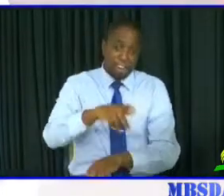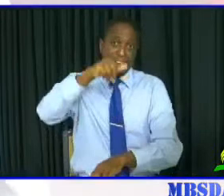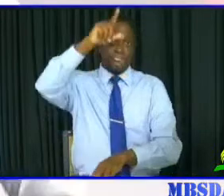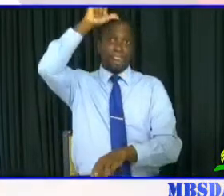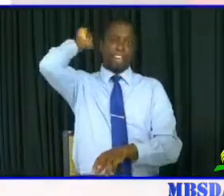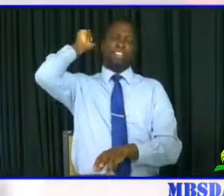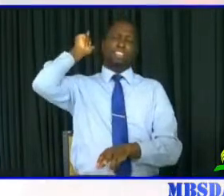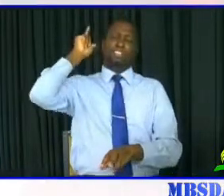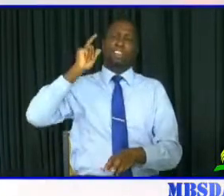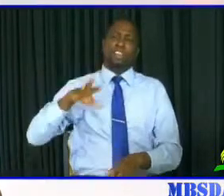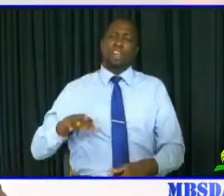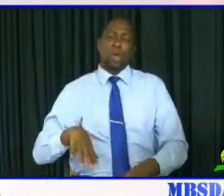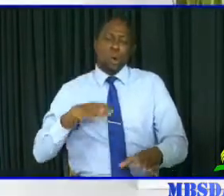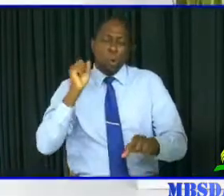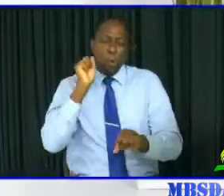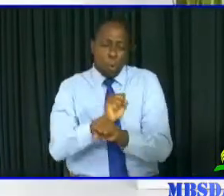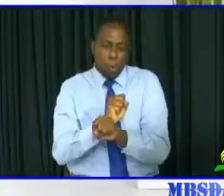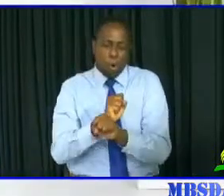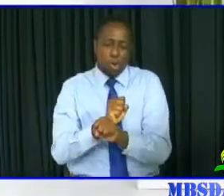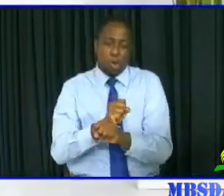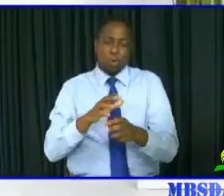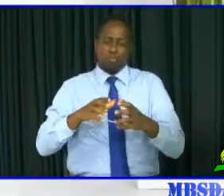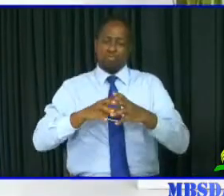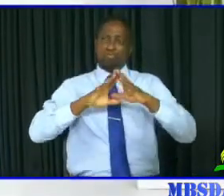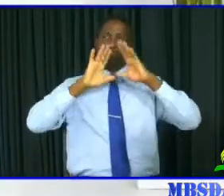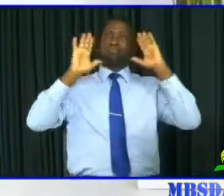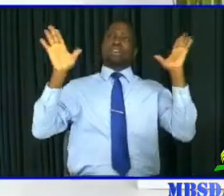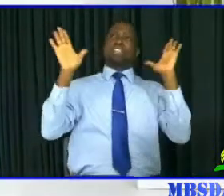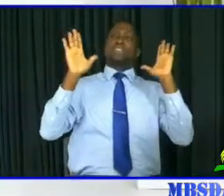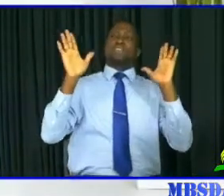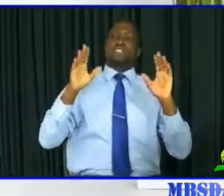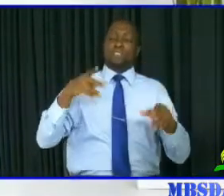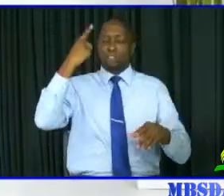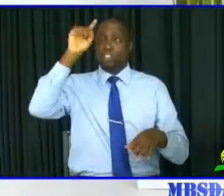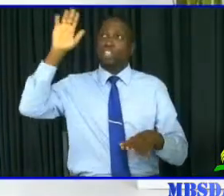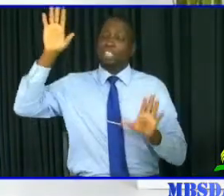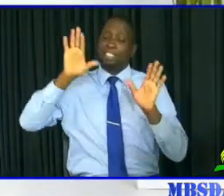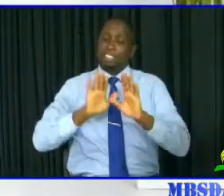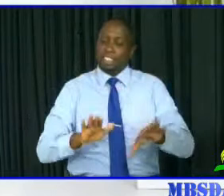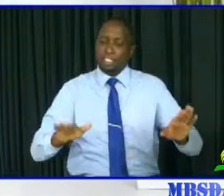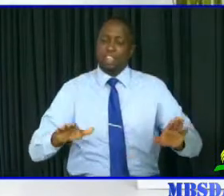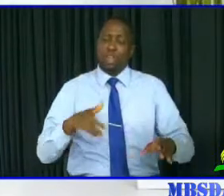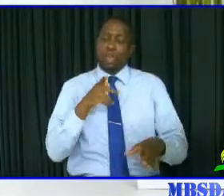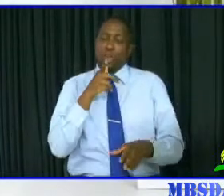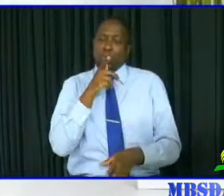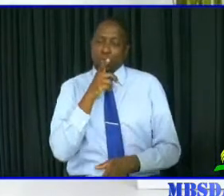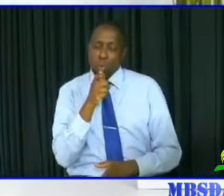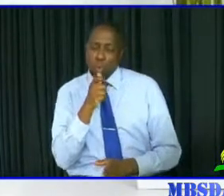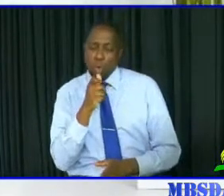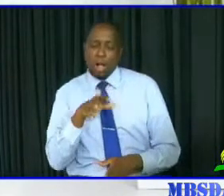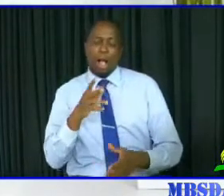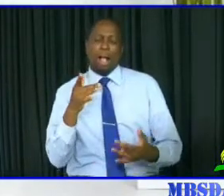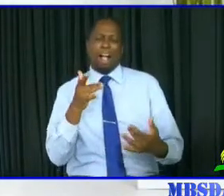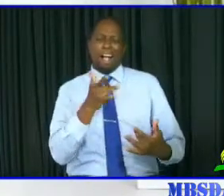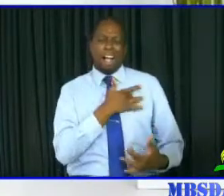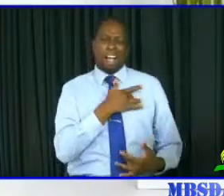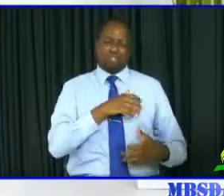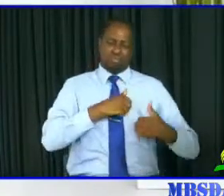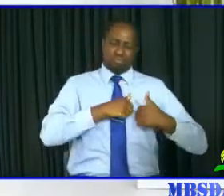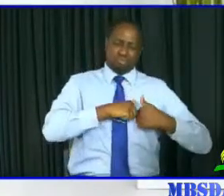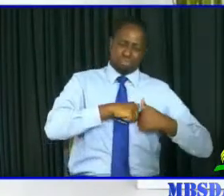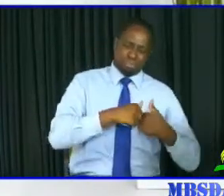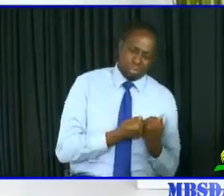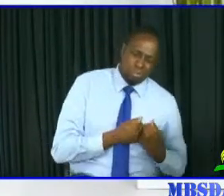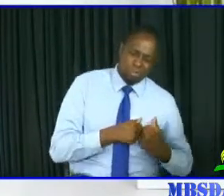of Judah, work mightily in the hearts of your children, those whose hearts are broken to the point